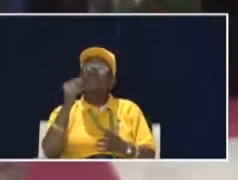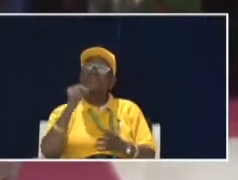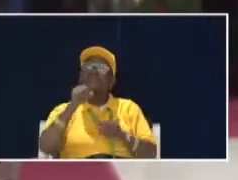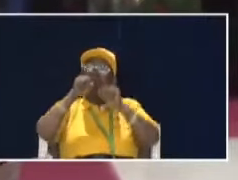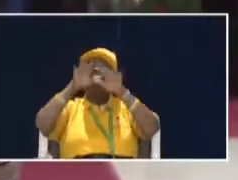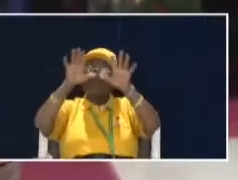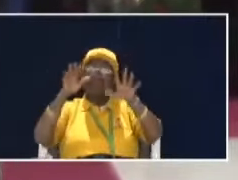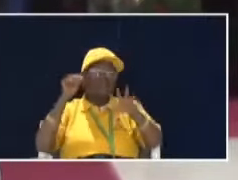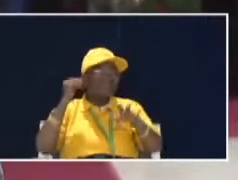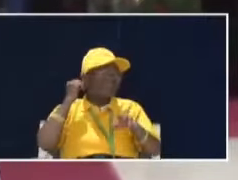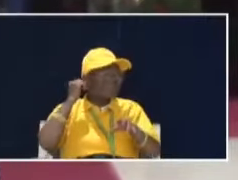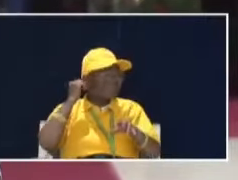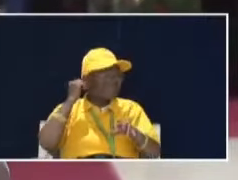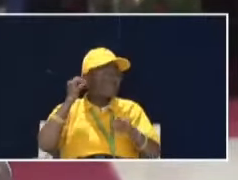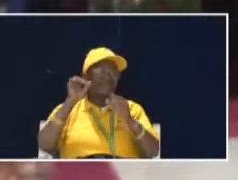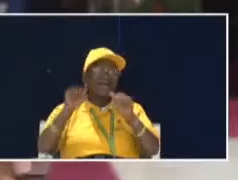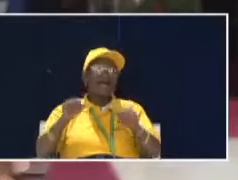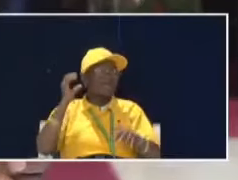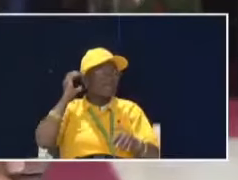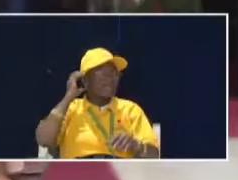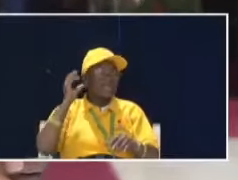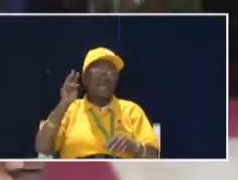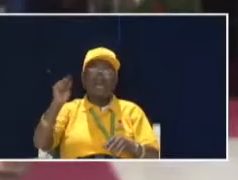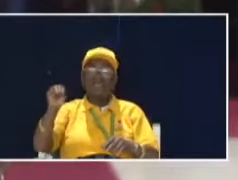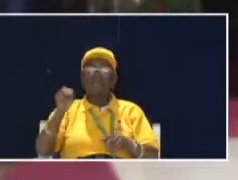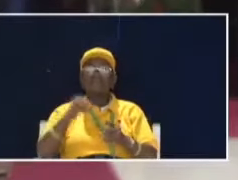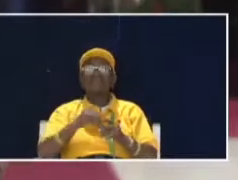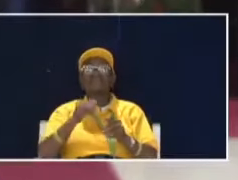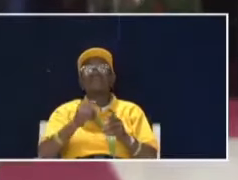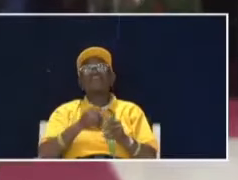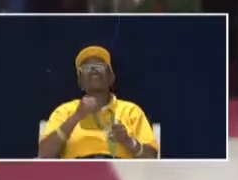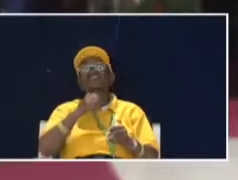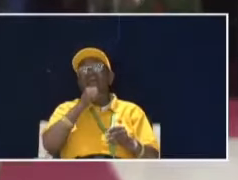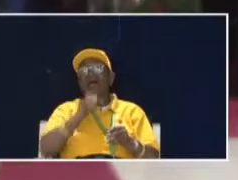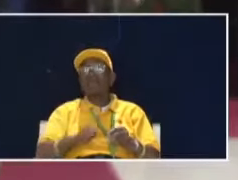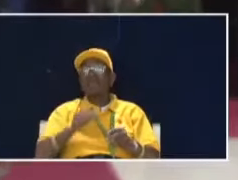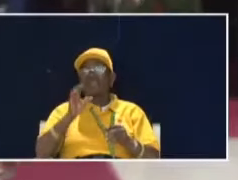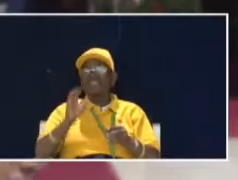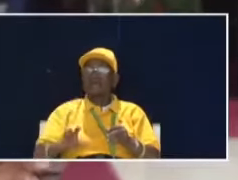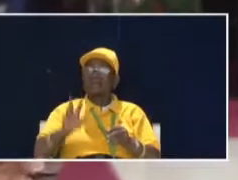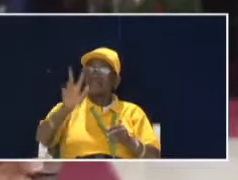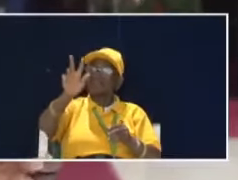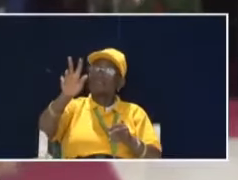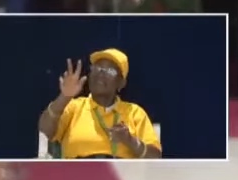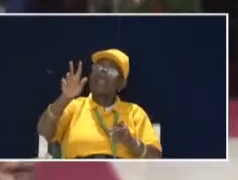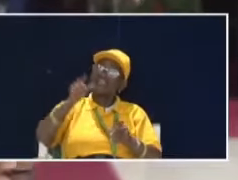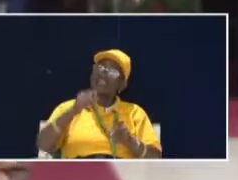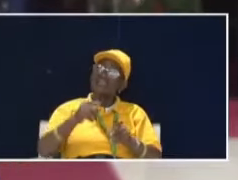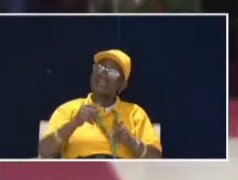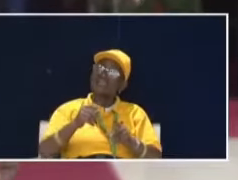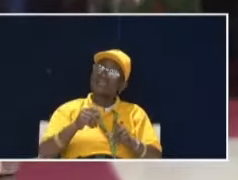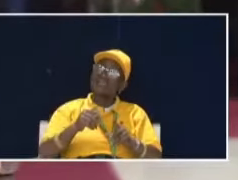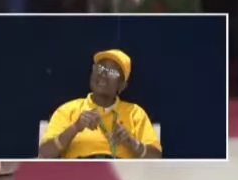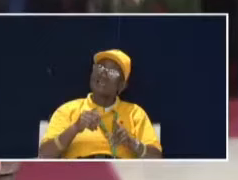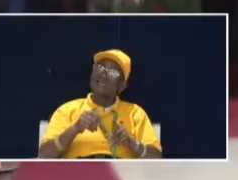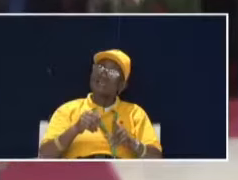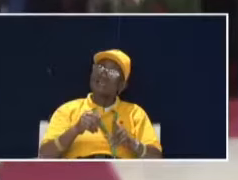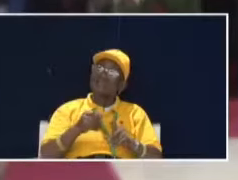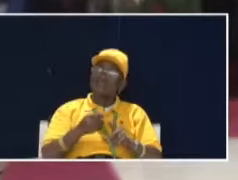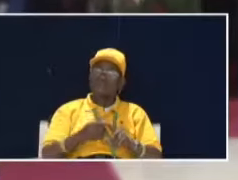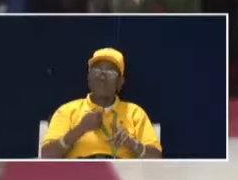hear him. In 1 Samuel chapter 3, from verse 1 to 9, 1 Samuel chapter